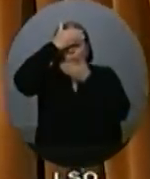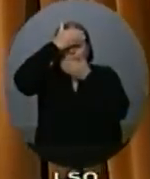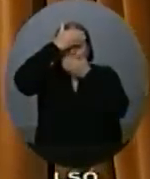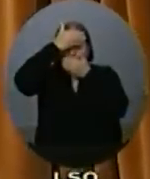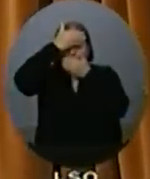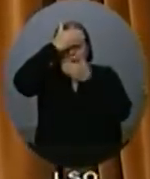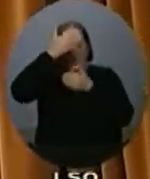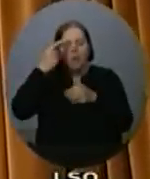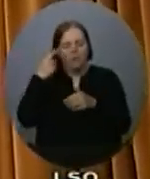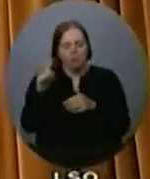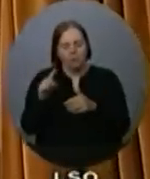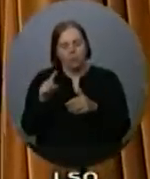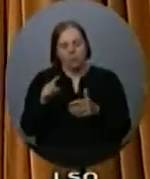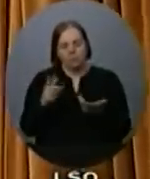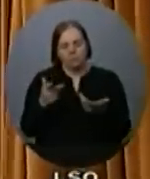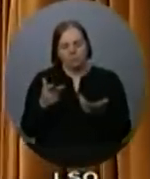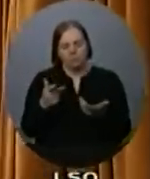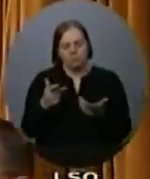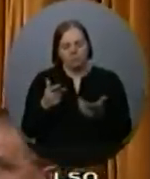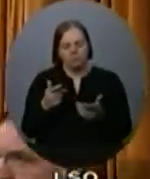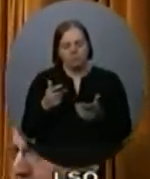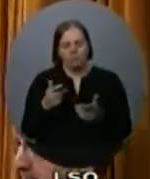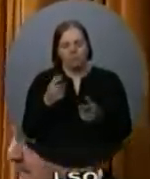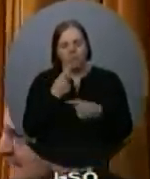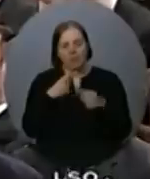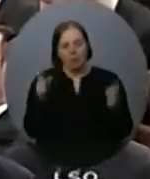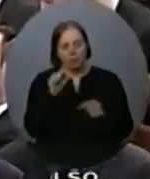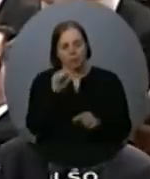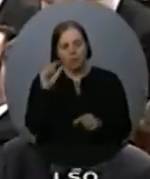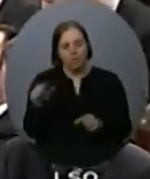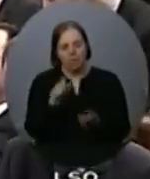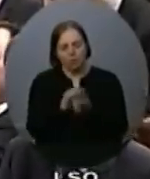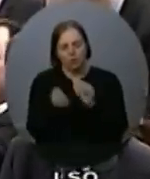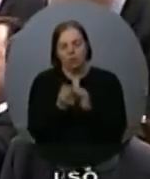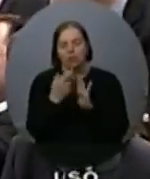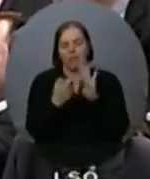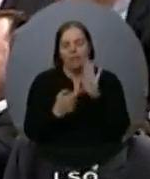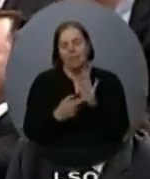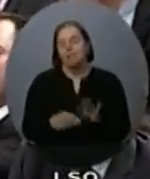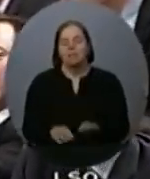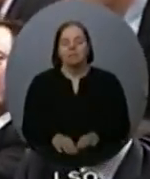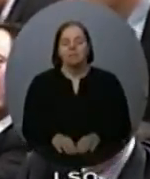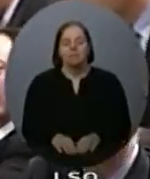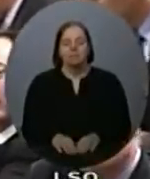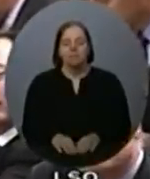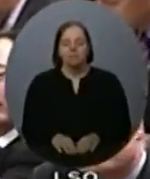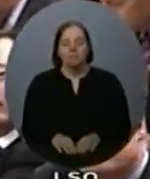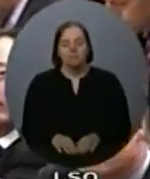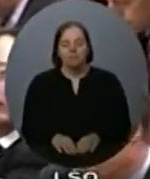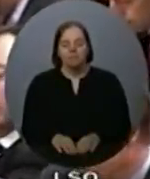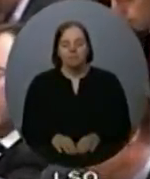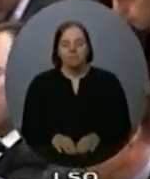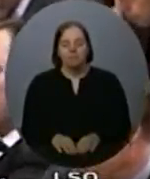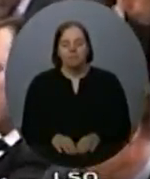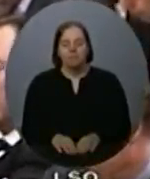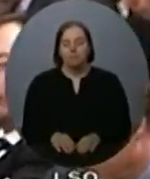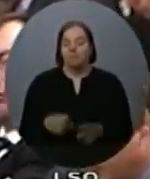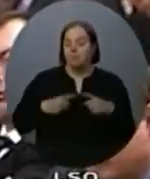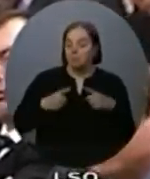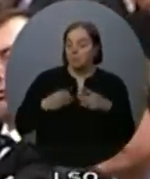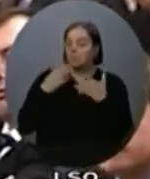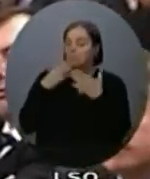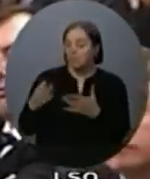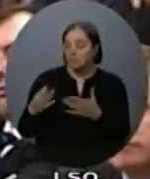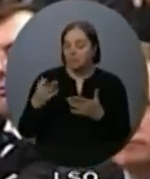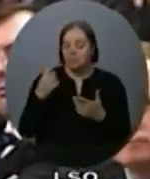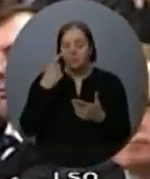announcement? The Honourable Minister of Citizenship and Immigration. Monsieur le Président, tout d'abord, je remercie l'honorable député de Mississauga